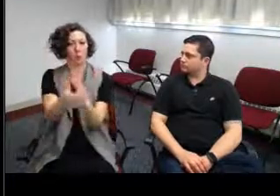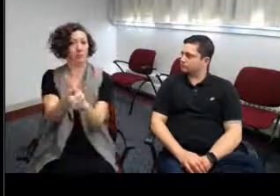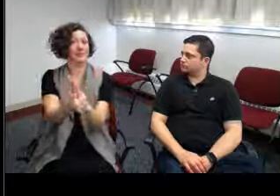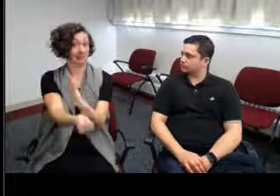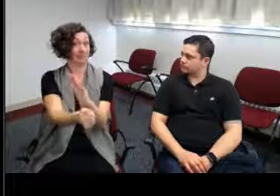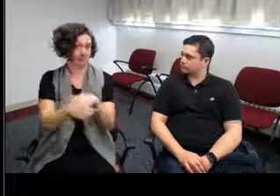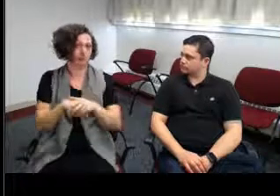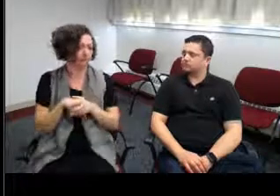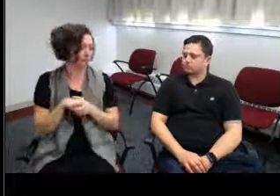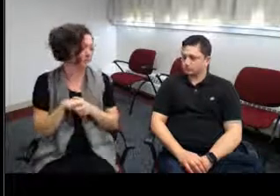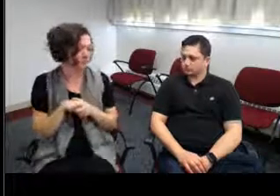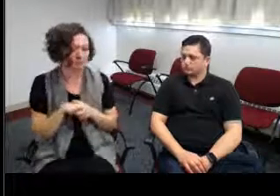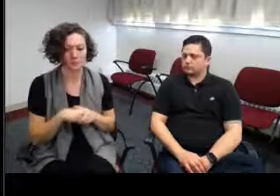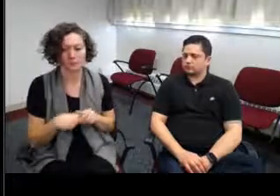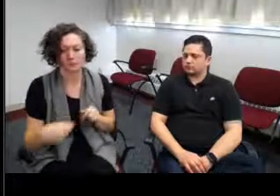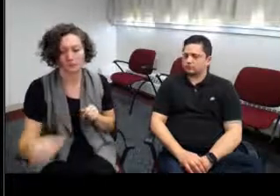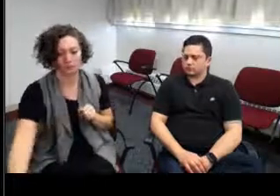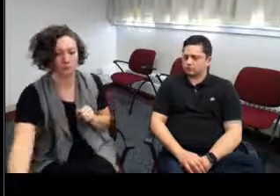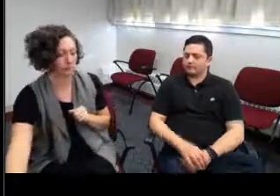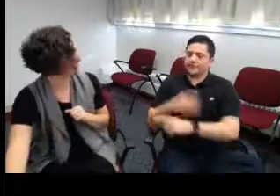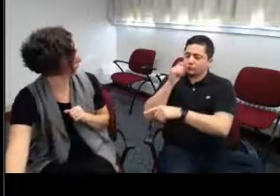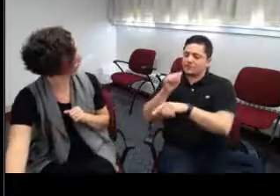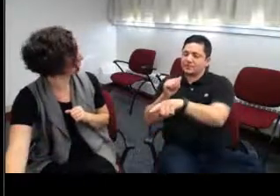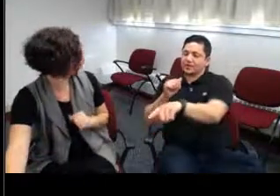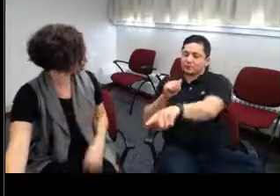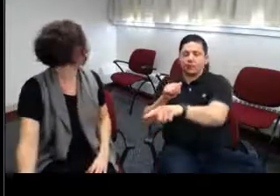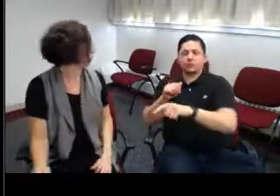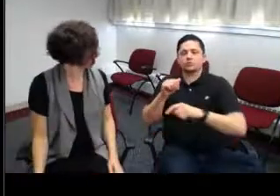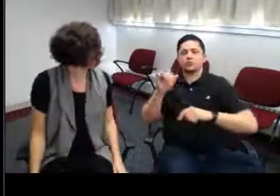they made these two videos